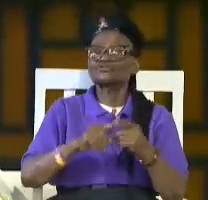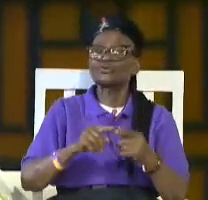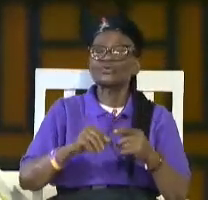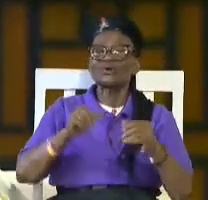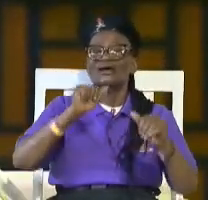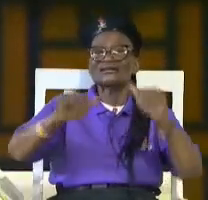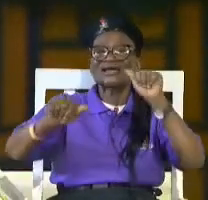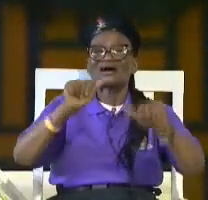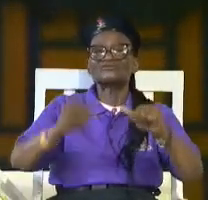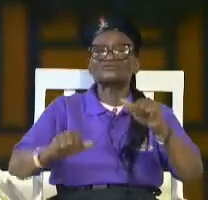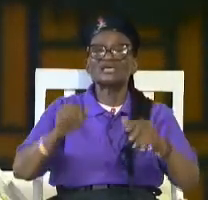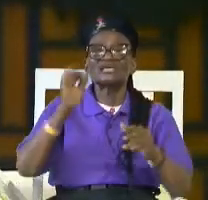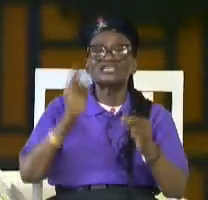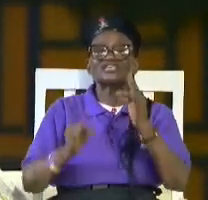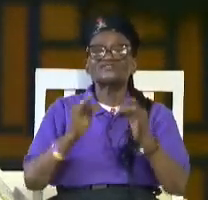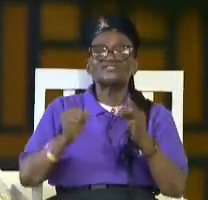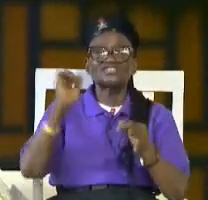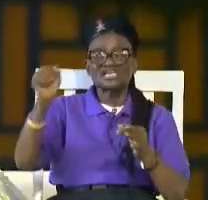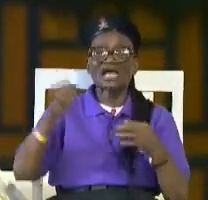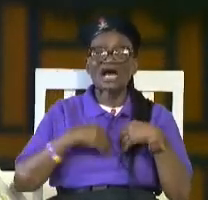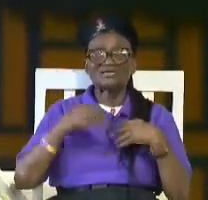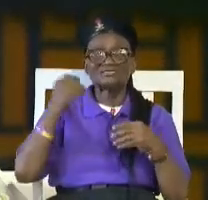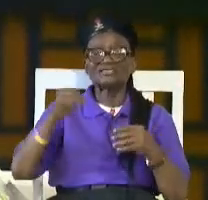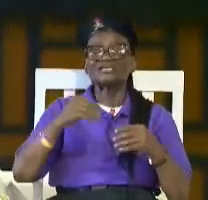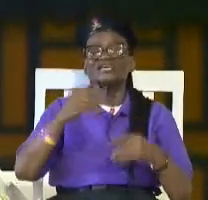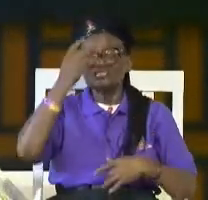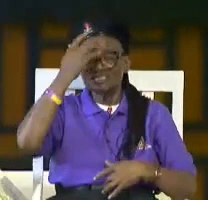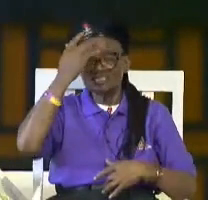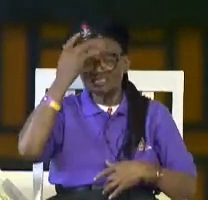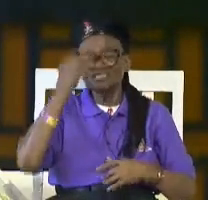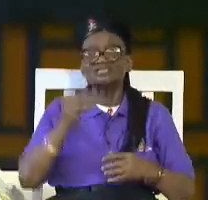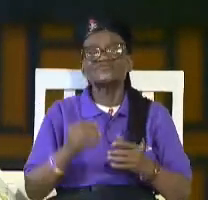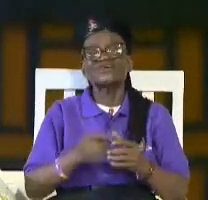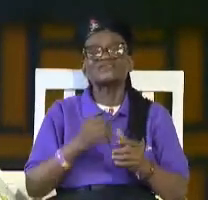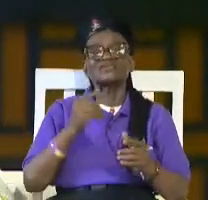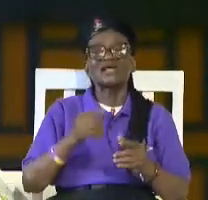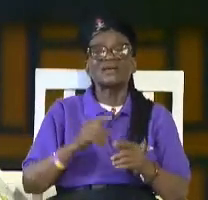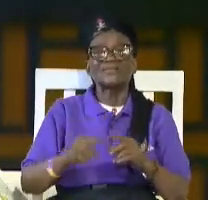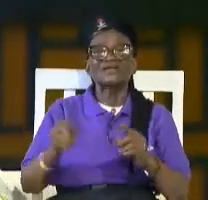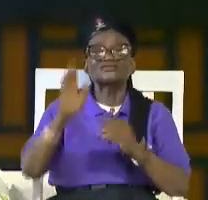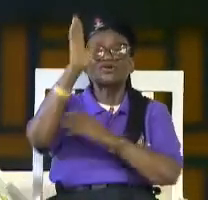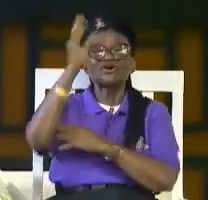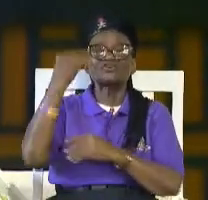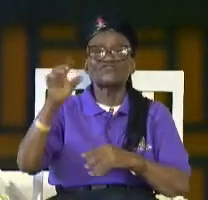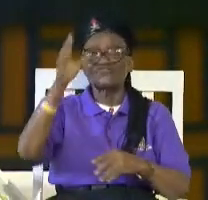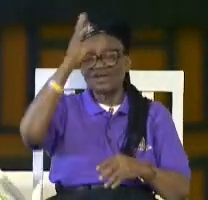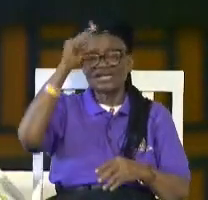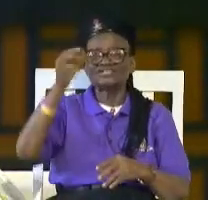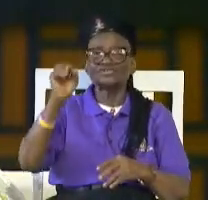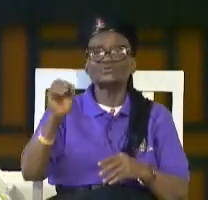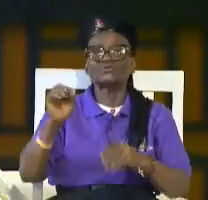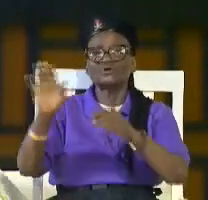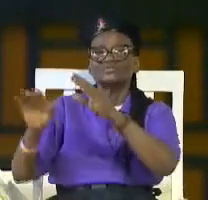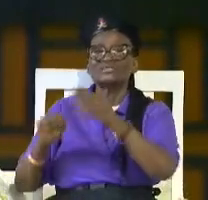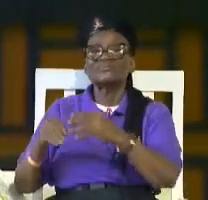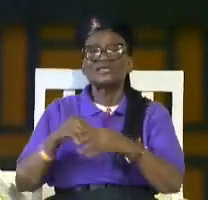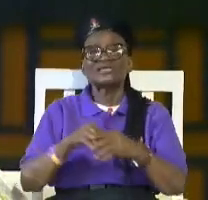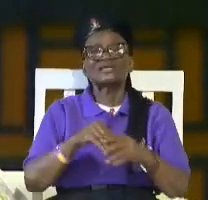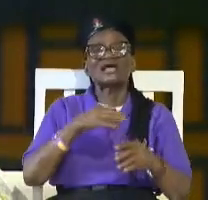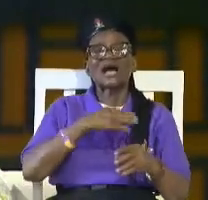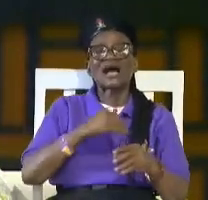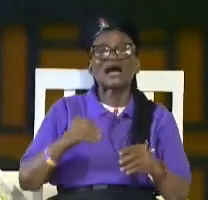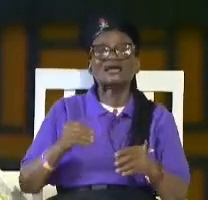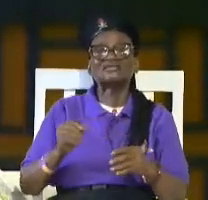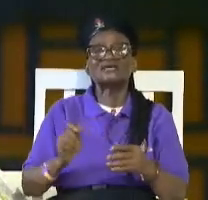disease initially or in the first place. But the God of Daddy Gio stepped in and rewrote